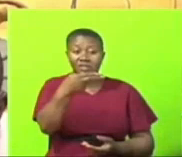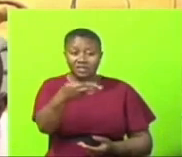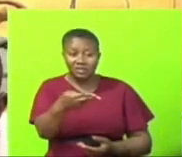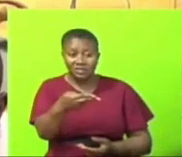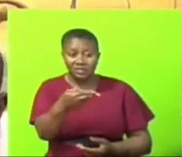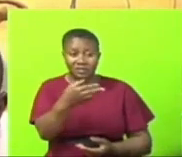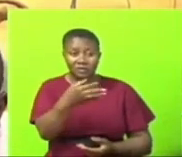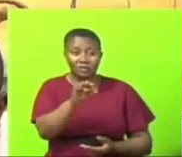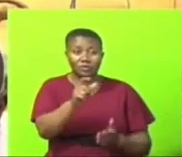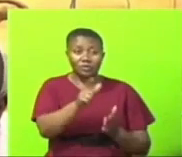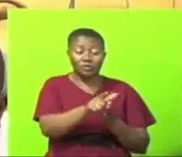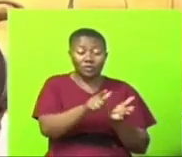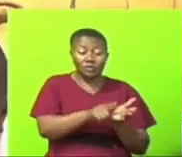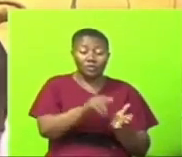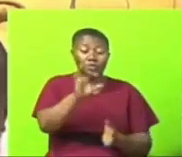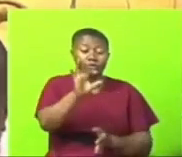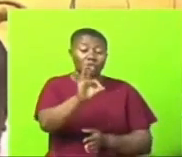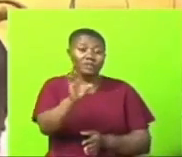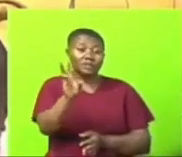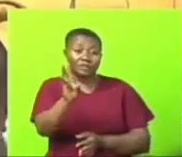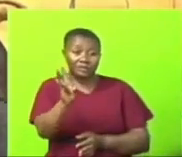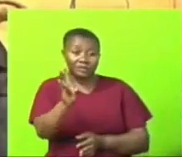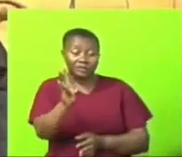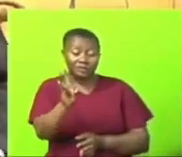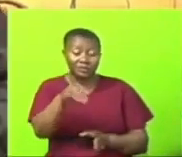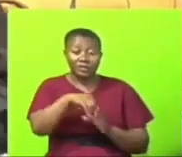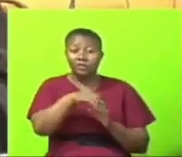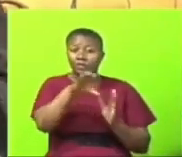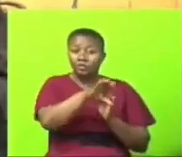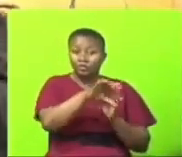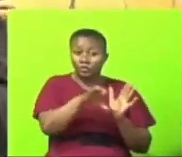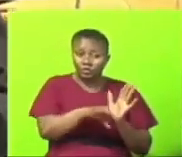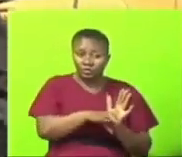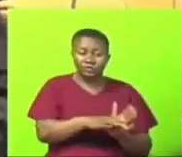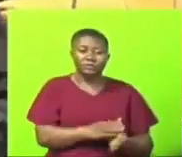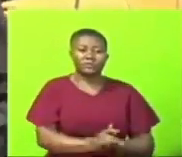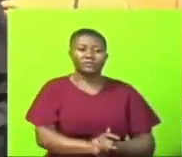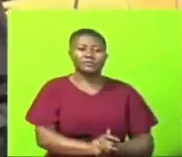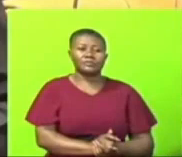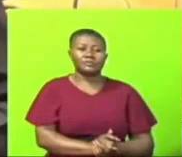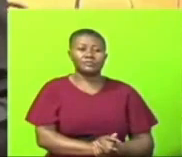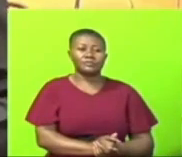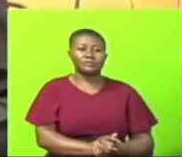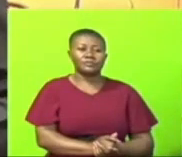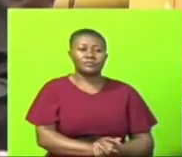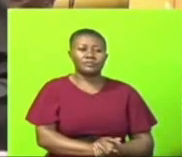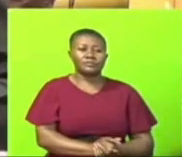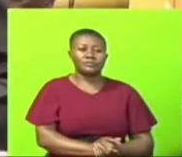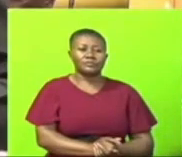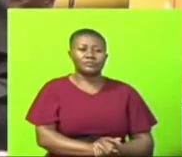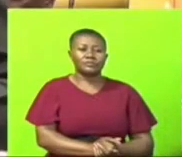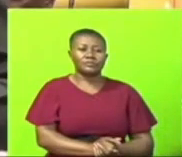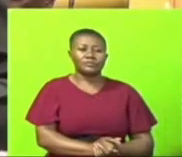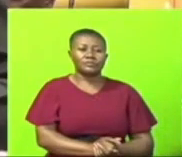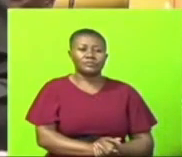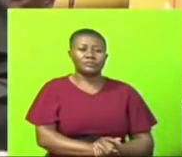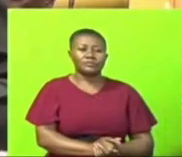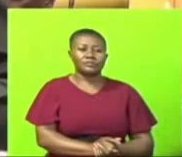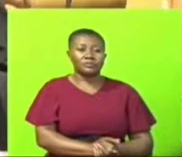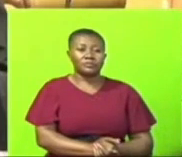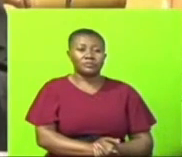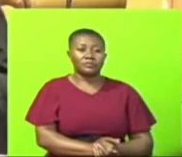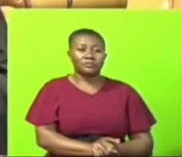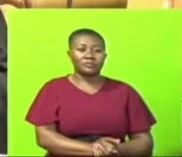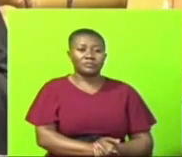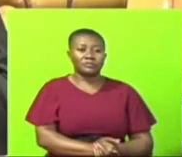Article 97 of the Constitution. So, Mr. Speaker, strictly speaking,